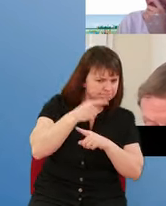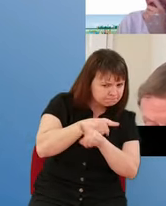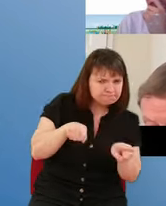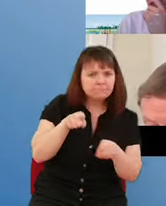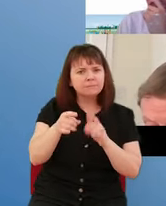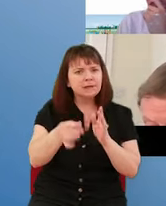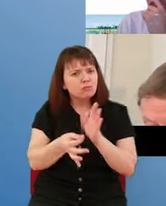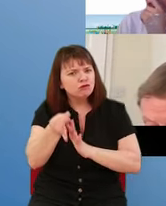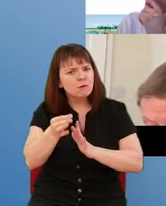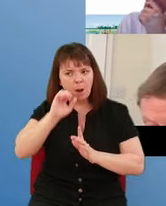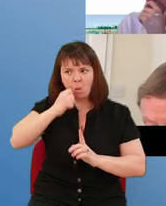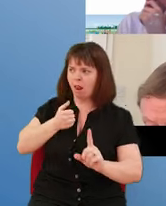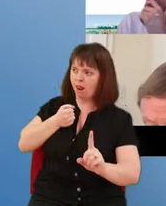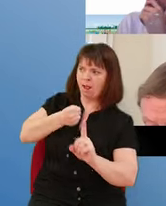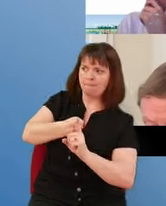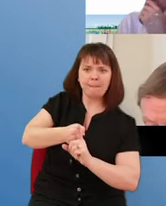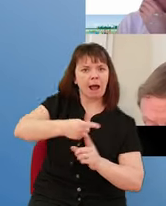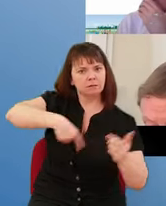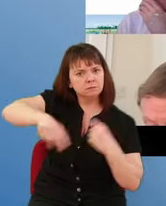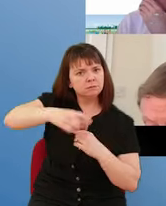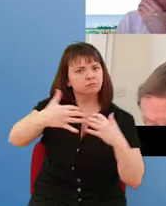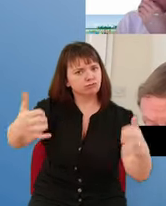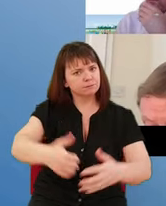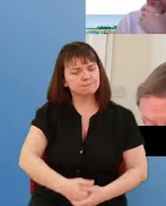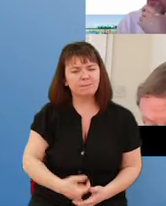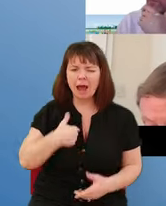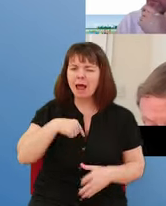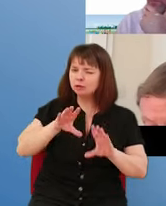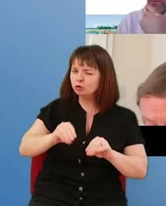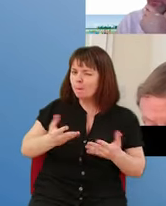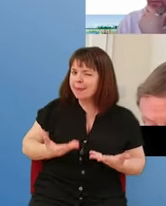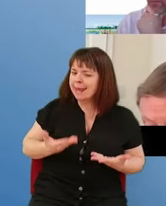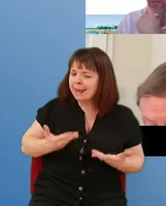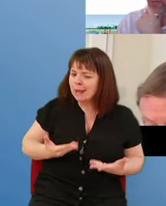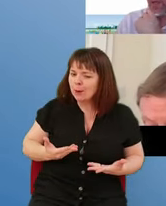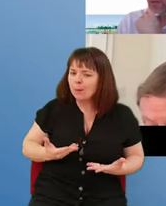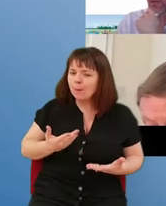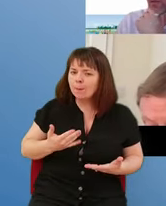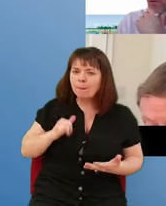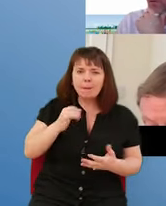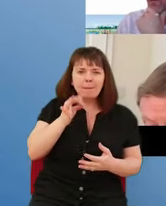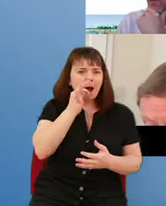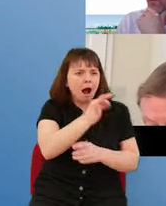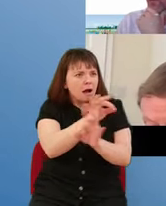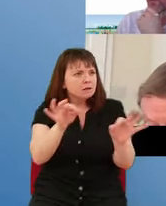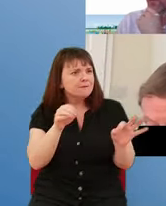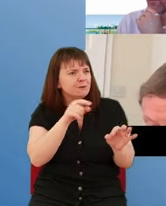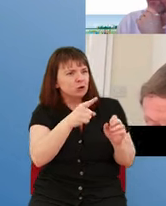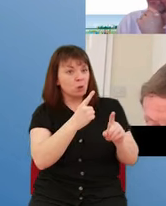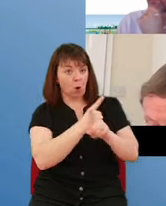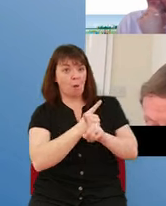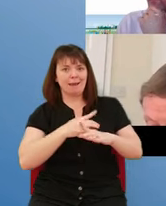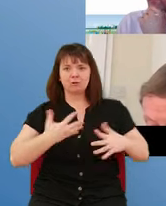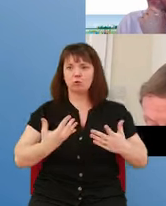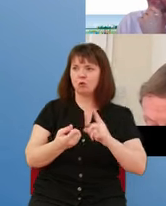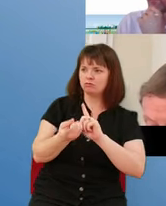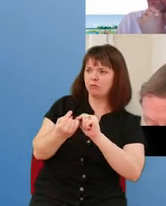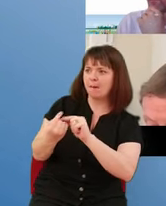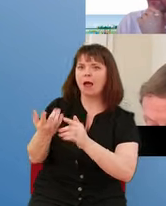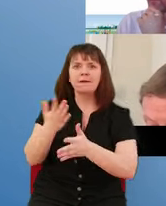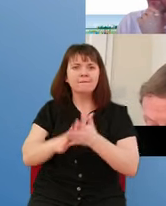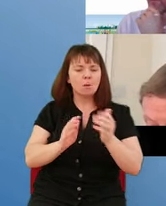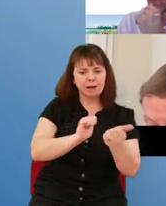for some reactions or comments from colleagues, but I feel encouraged with the work that the teams are doing at the moment. Thank